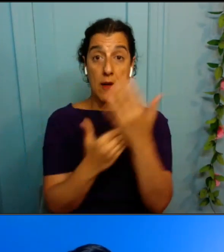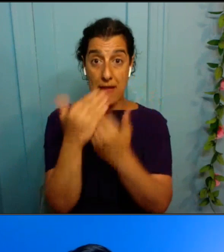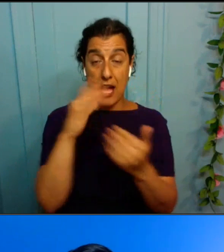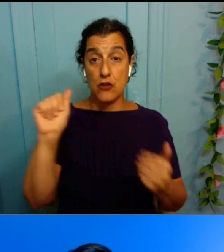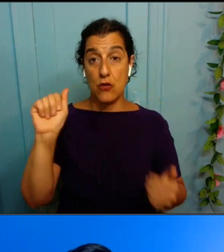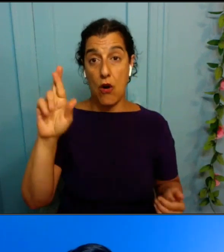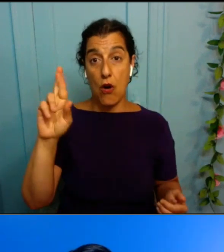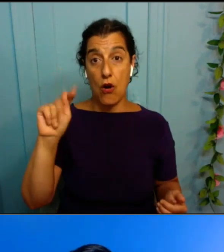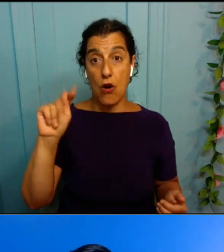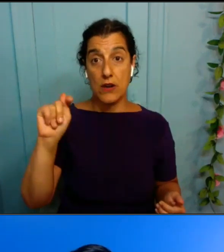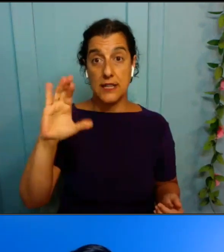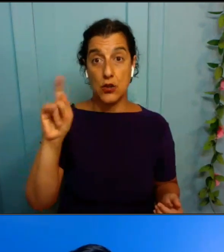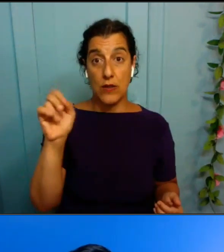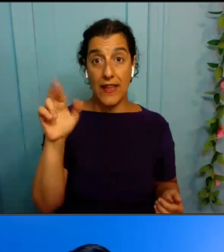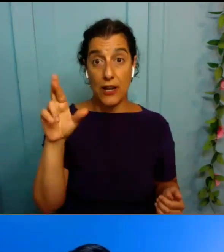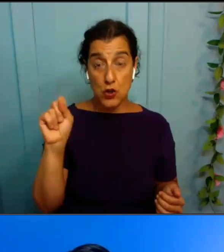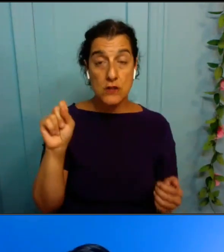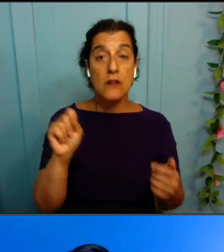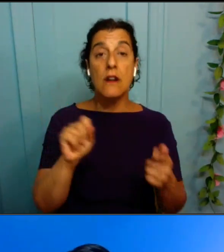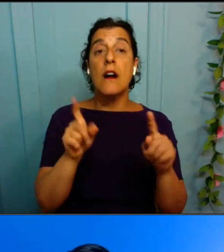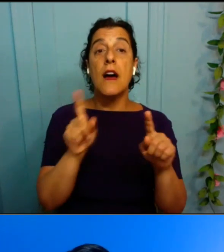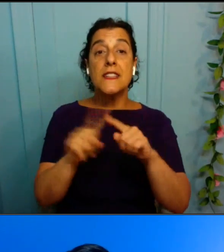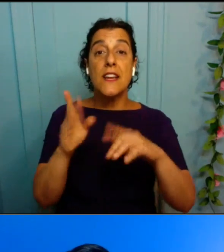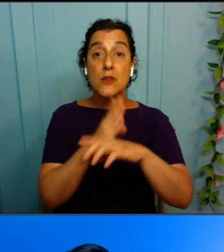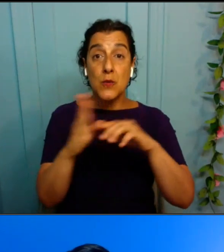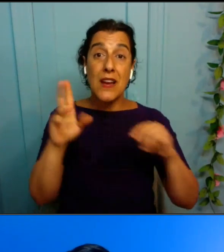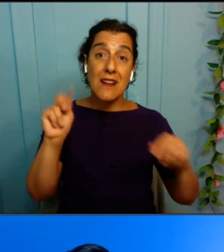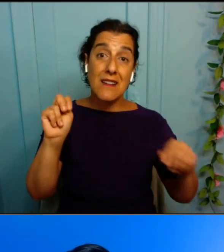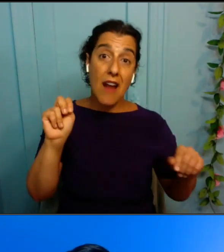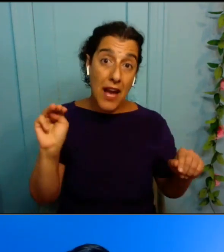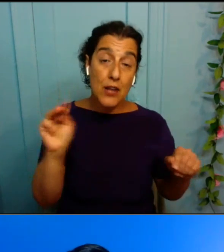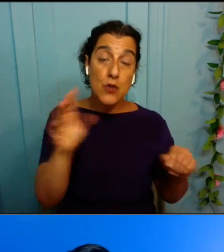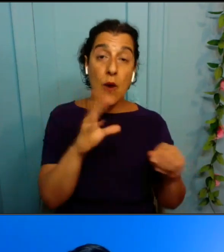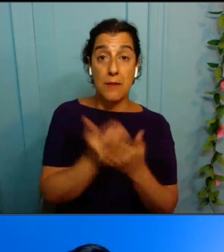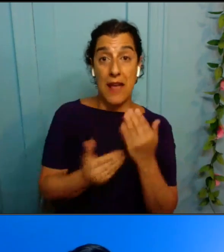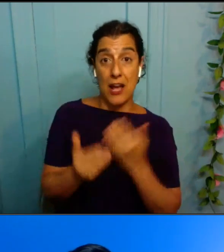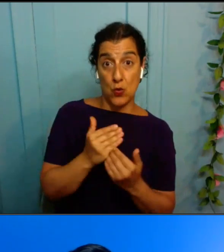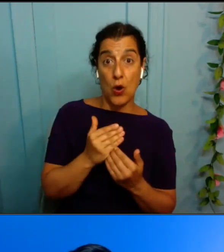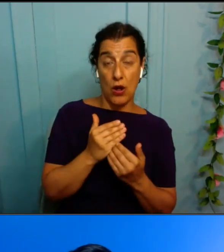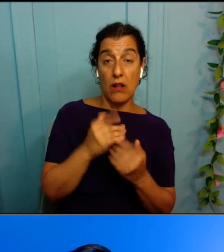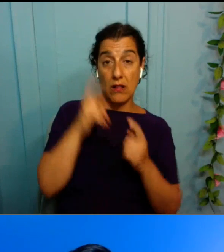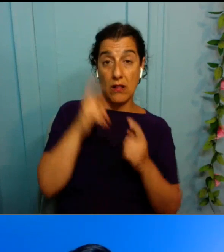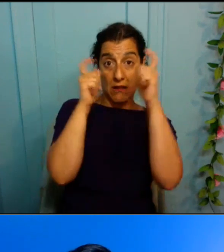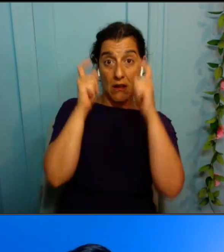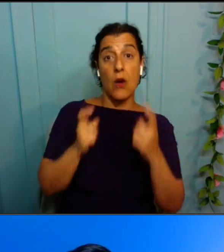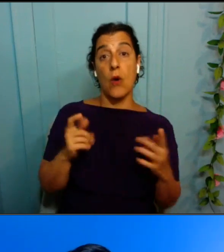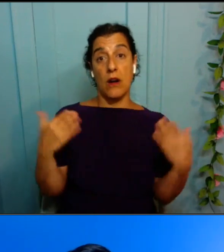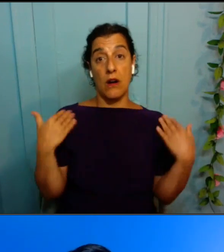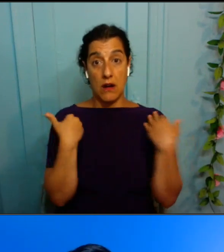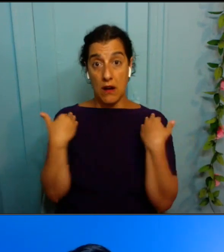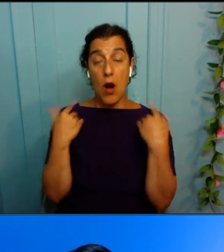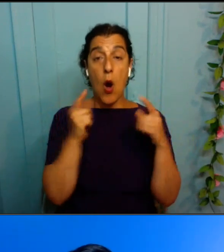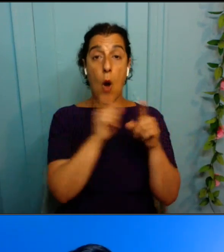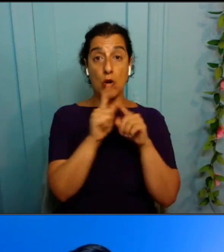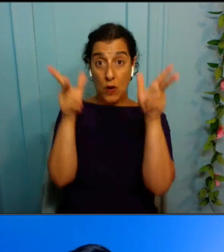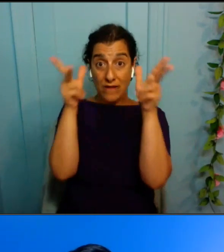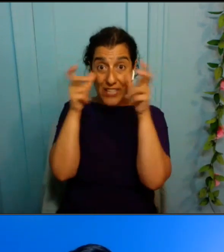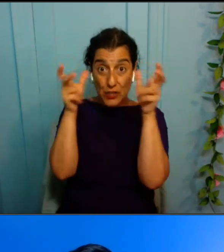articulators, the difference between non-manual and manual articulators, a little bit about visual